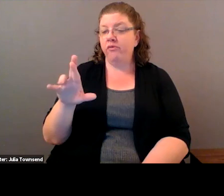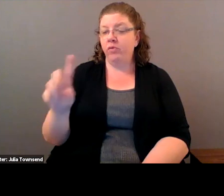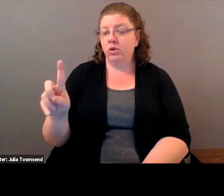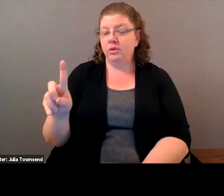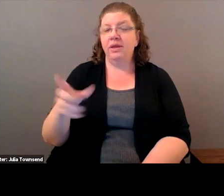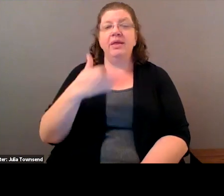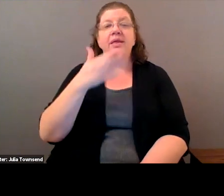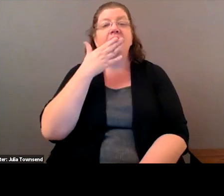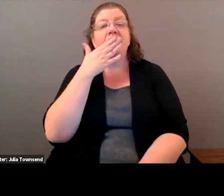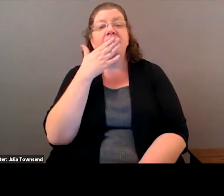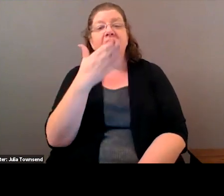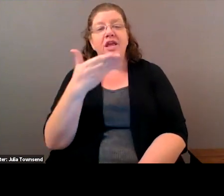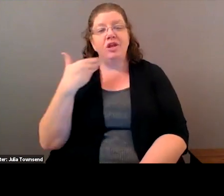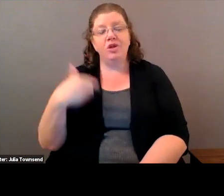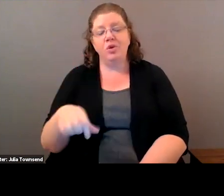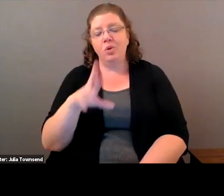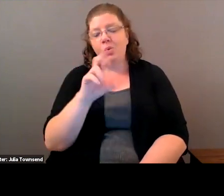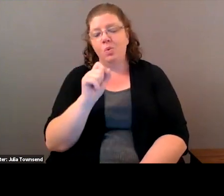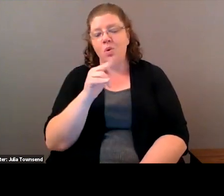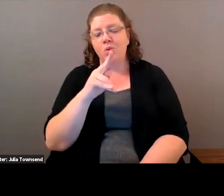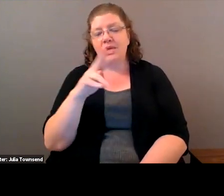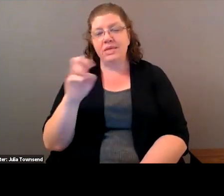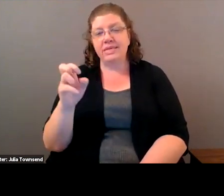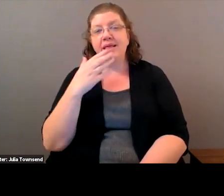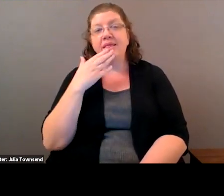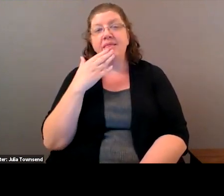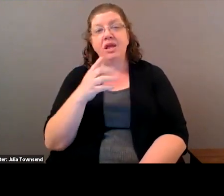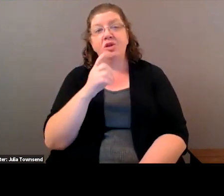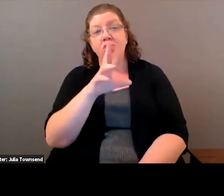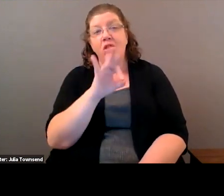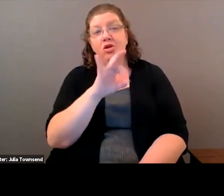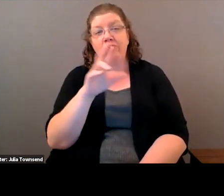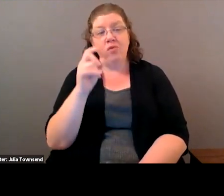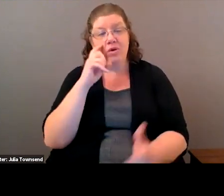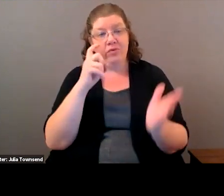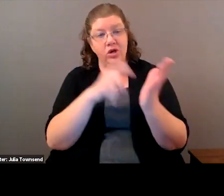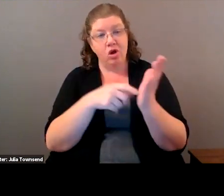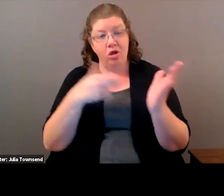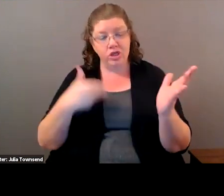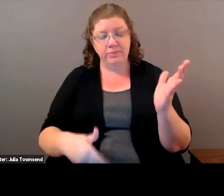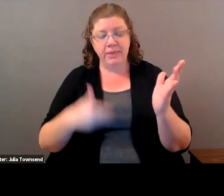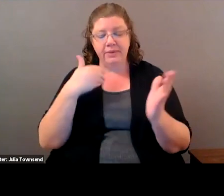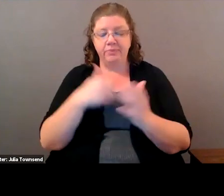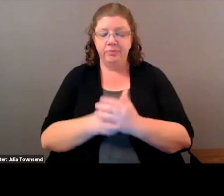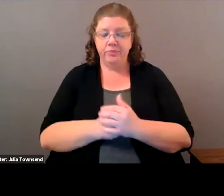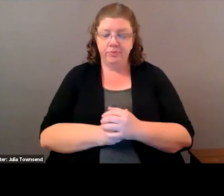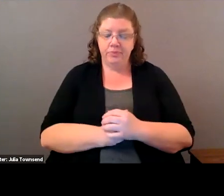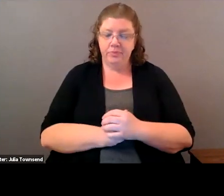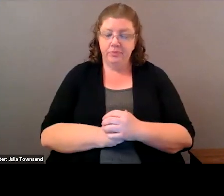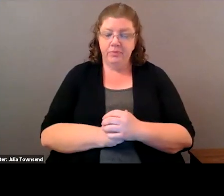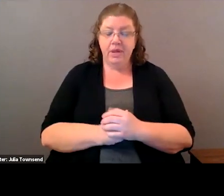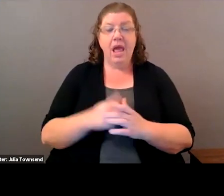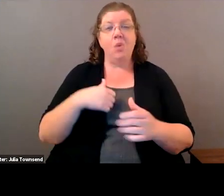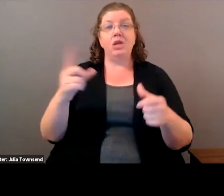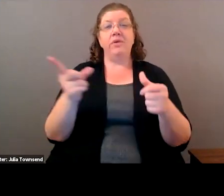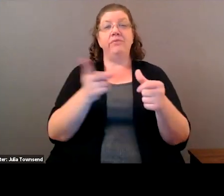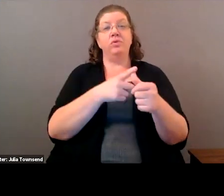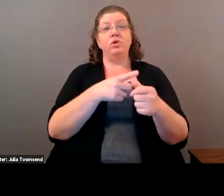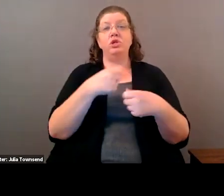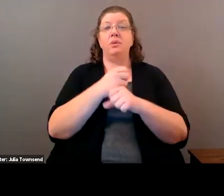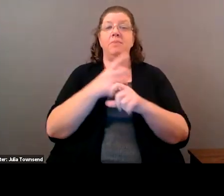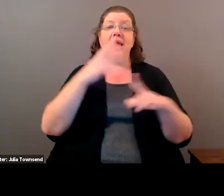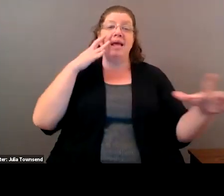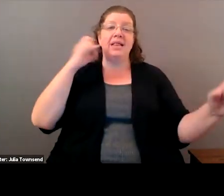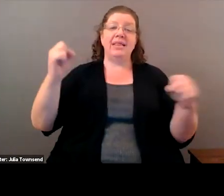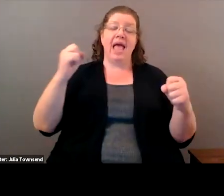Thank you, Roseanne Crawford here. Thank you, Dr. Ford, for acknowledging me. I want to be the first to make a loud